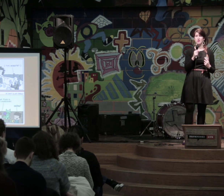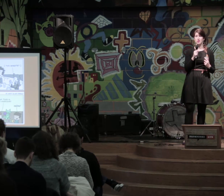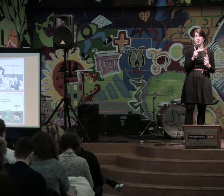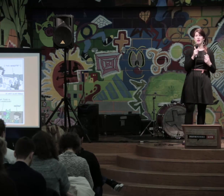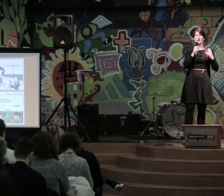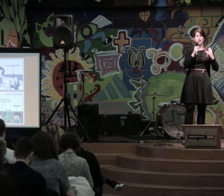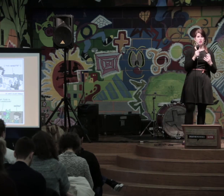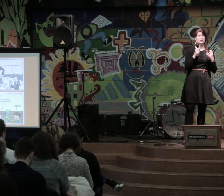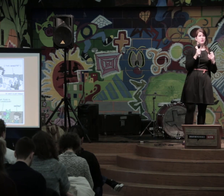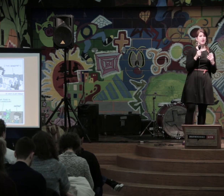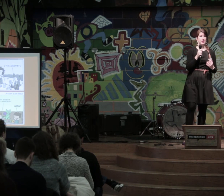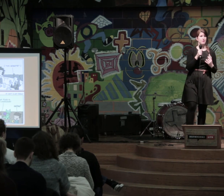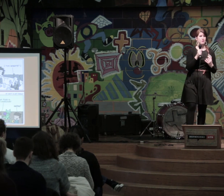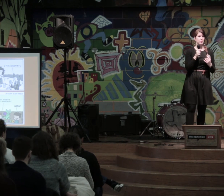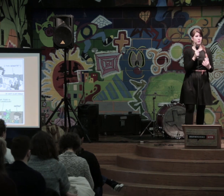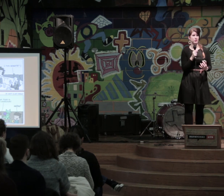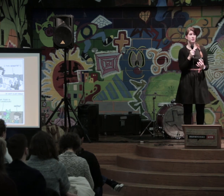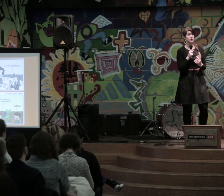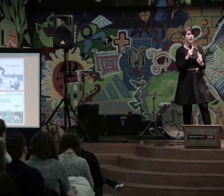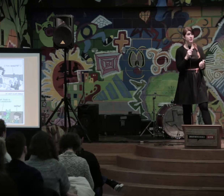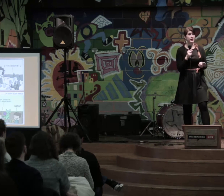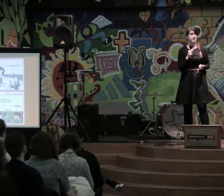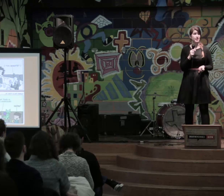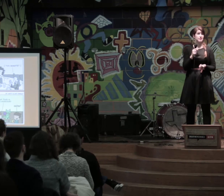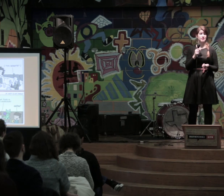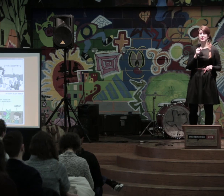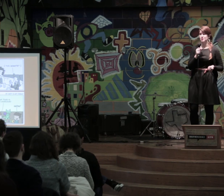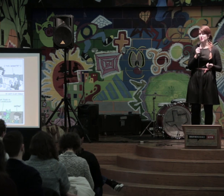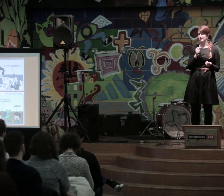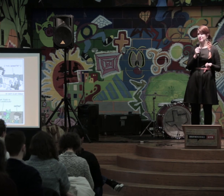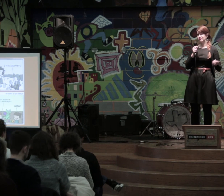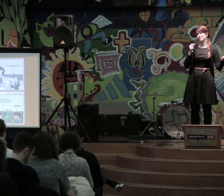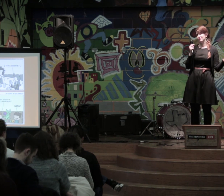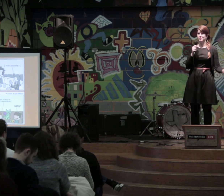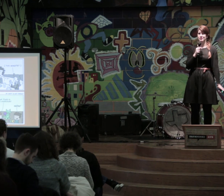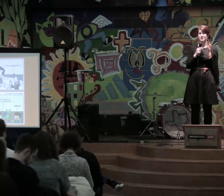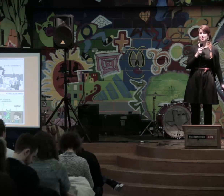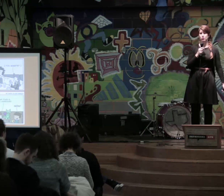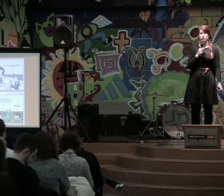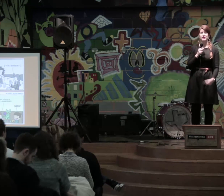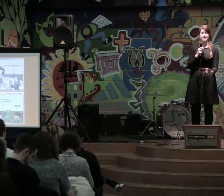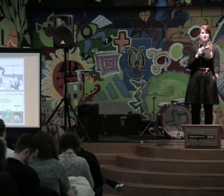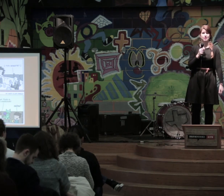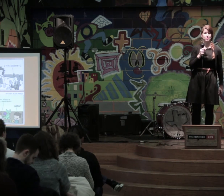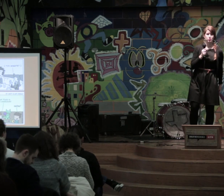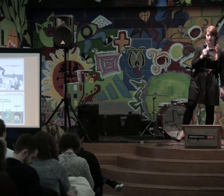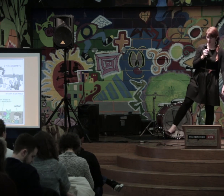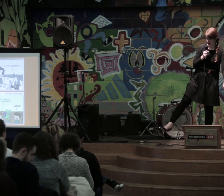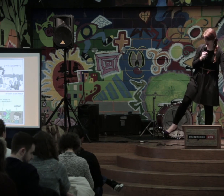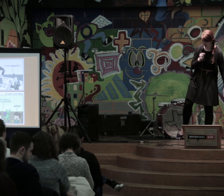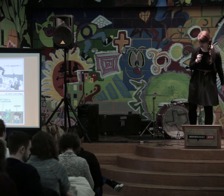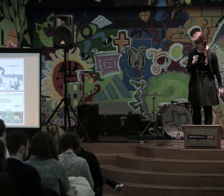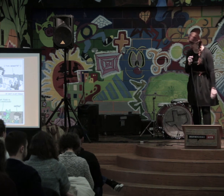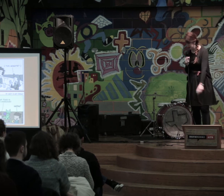English any longer. I just do not have the right words. I have the right signs, which is cool, but that kind of sucks when I'm trying to